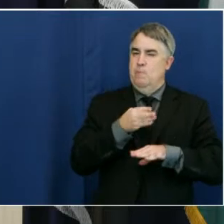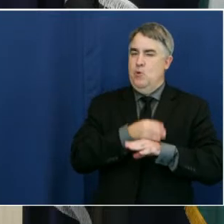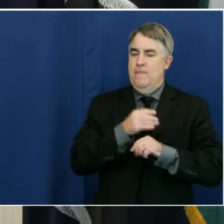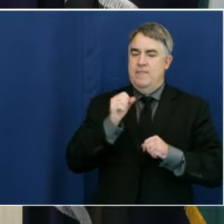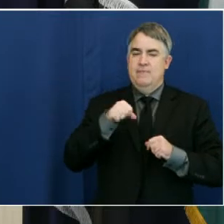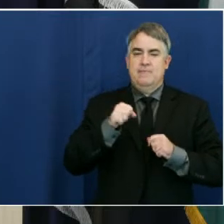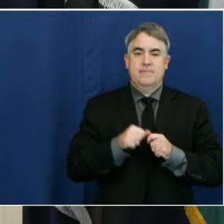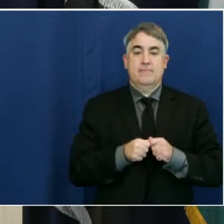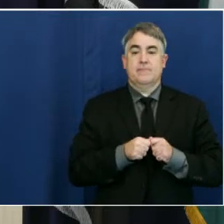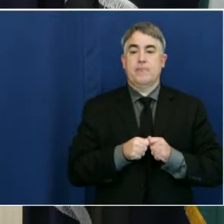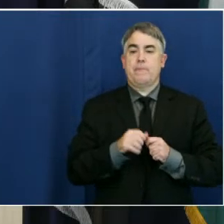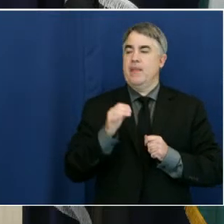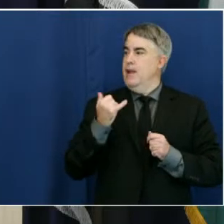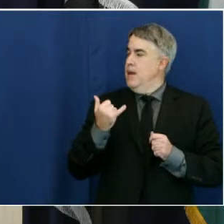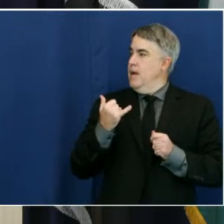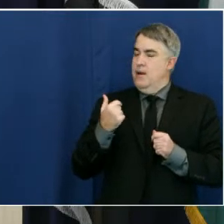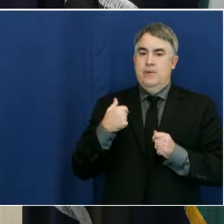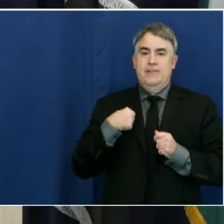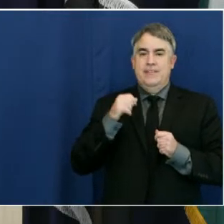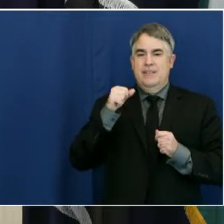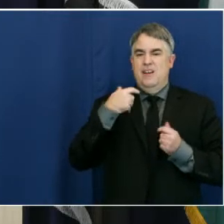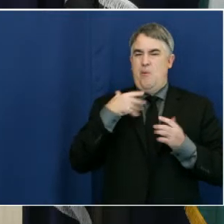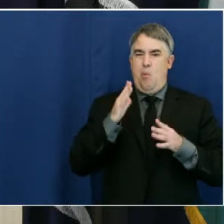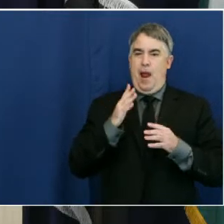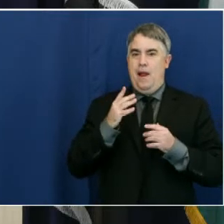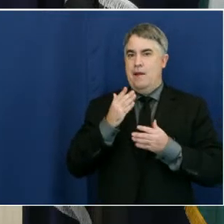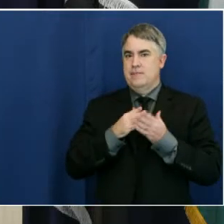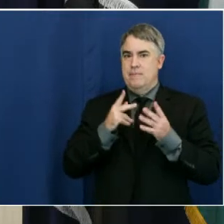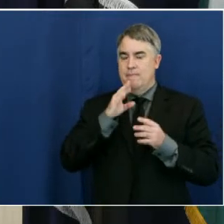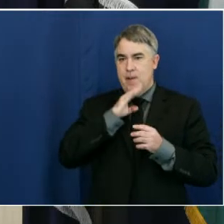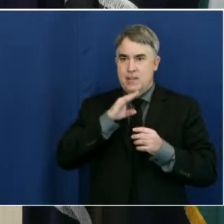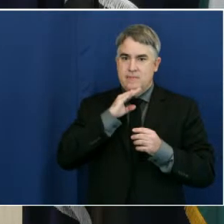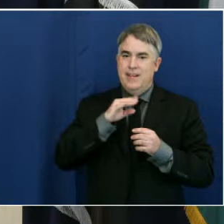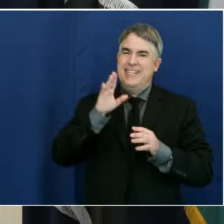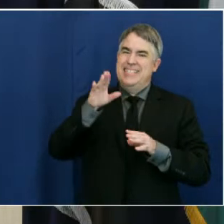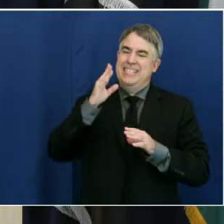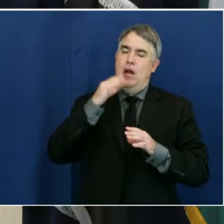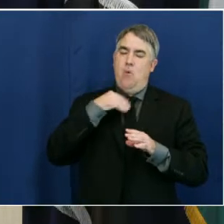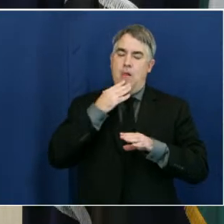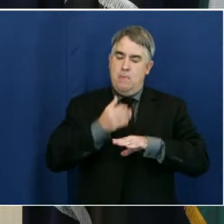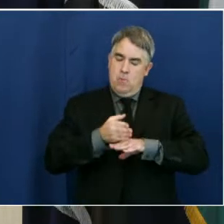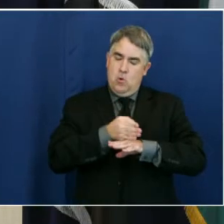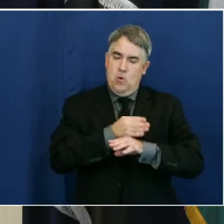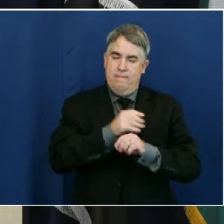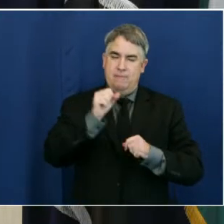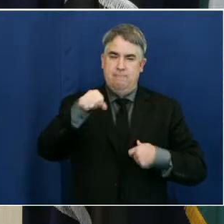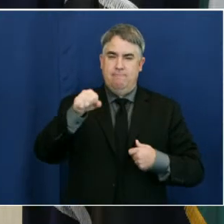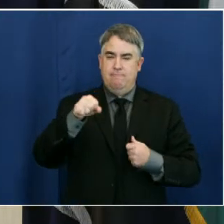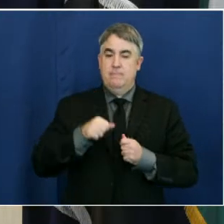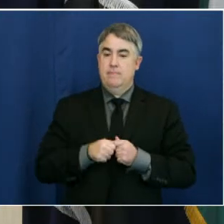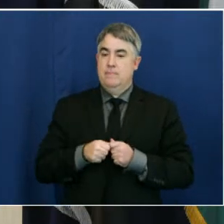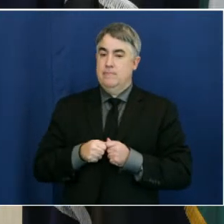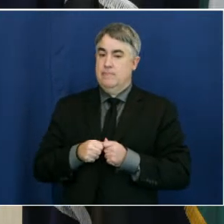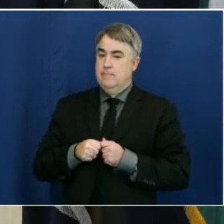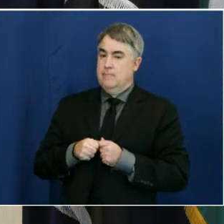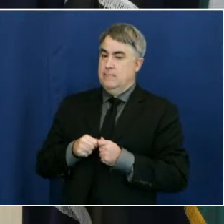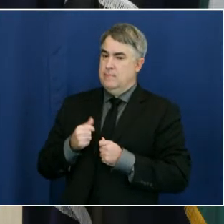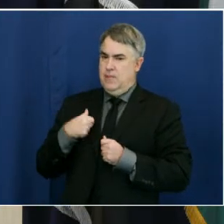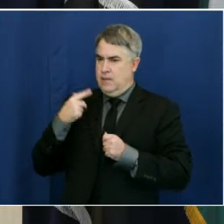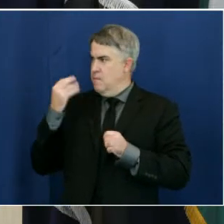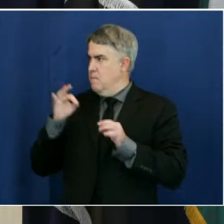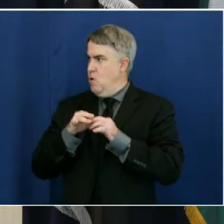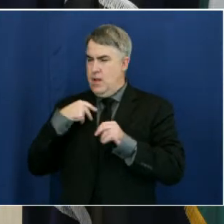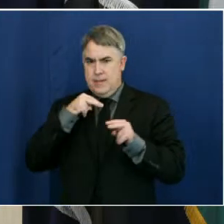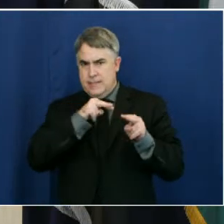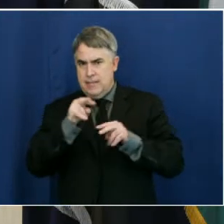inconvenience anyone in the process of getting a vaccine. We are seeing pretty much every single appointment filled, and so we know people are able